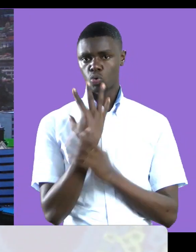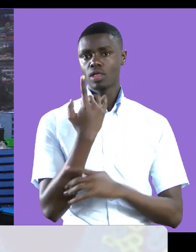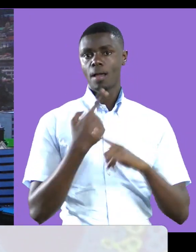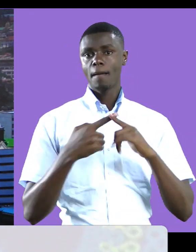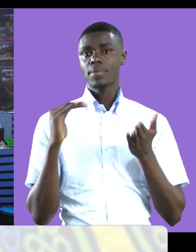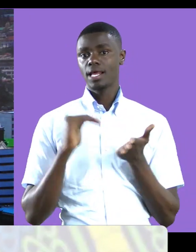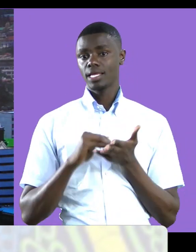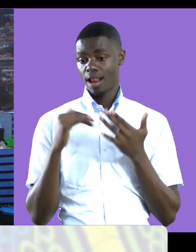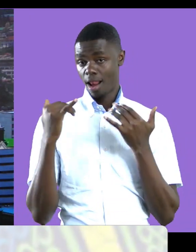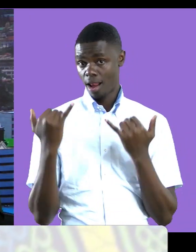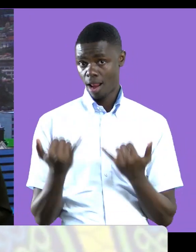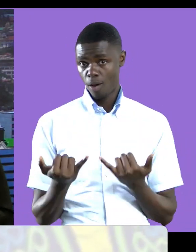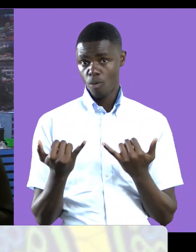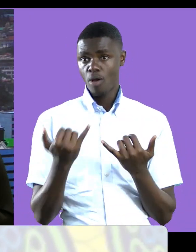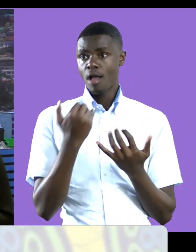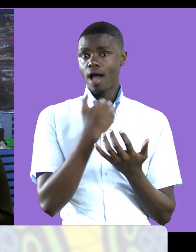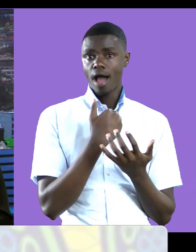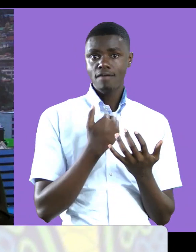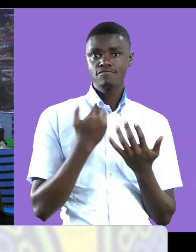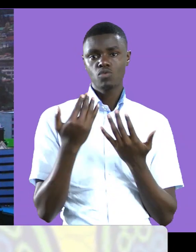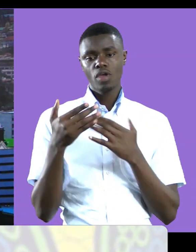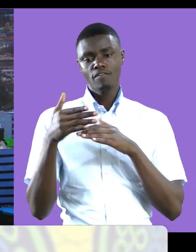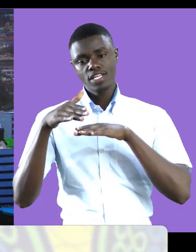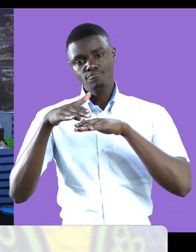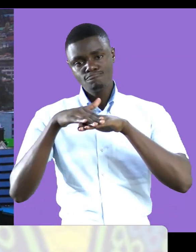sahi, kuna venye hiyo gradual,